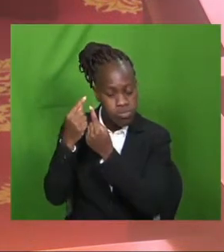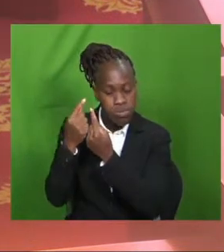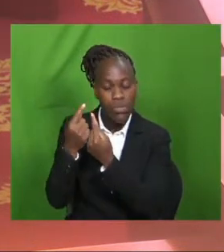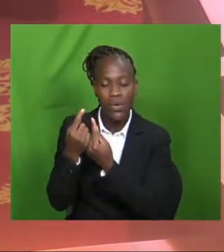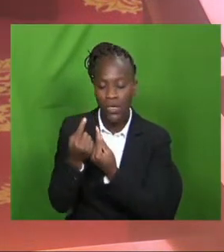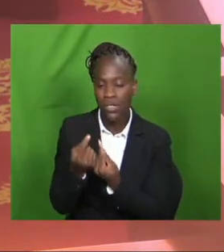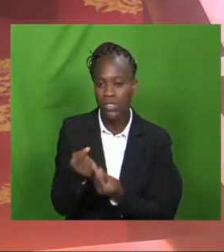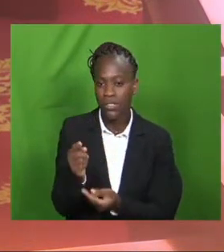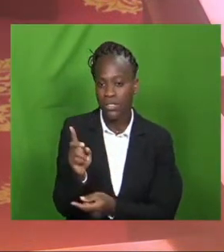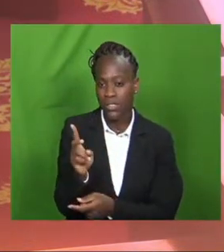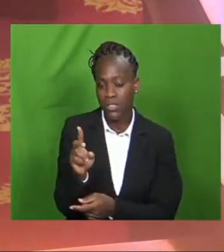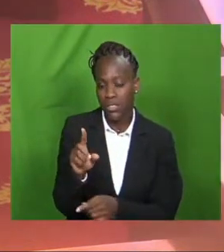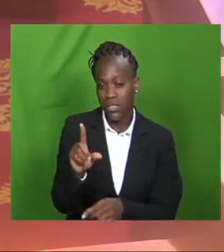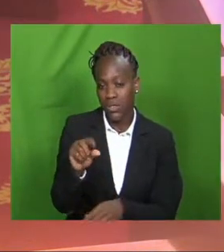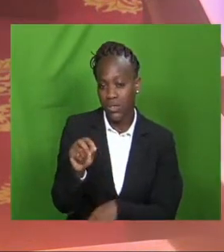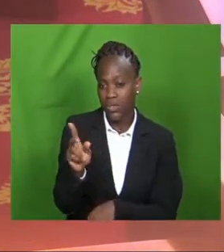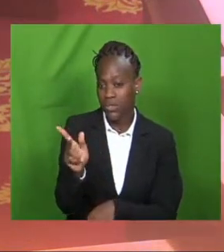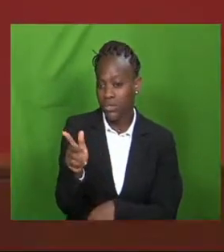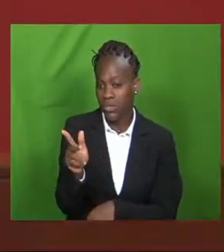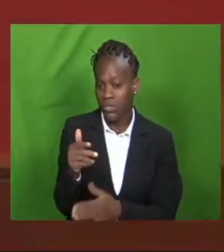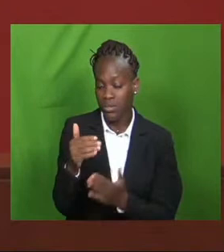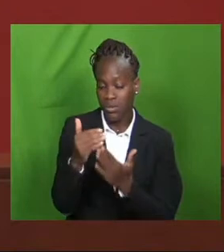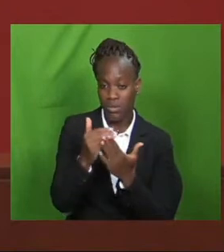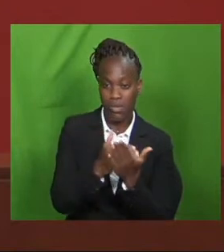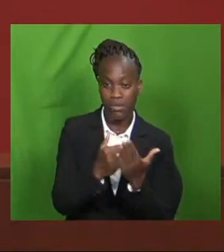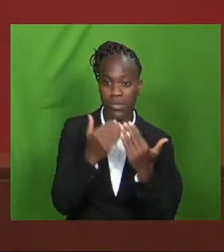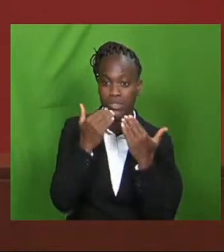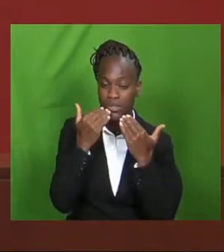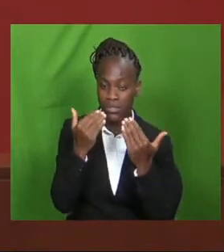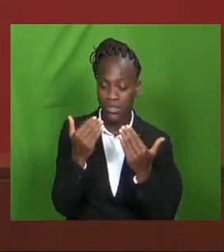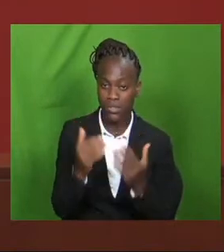2023 budget. I thank you, Mr. Speaker.